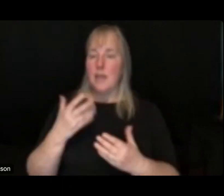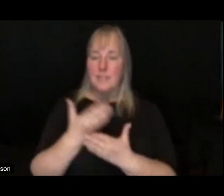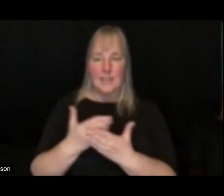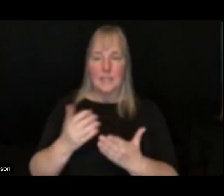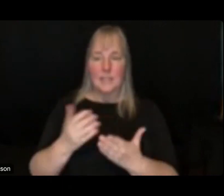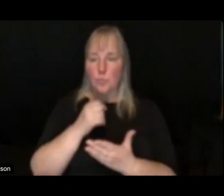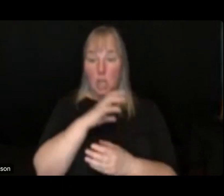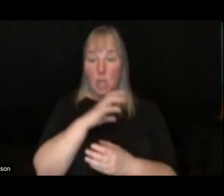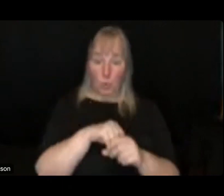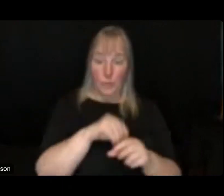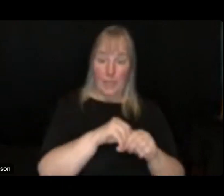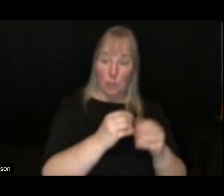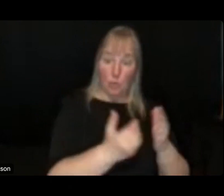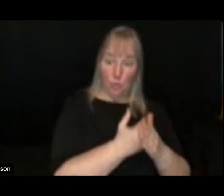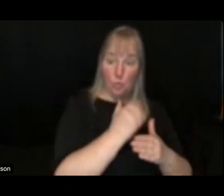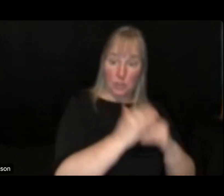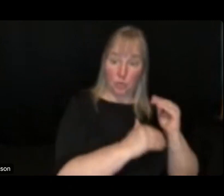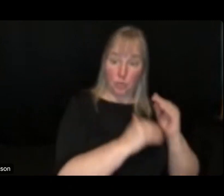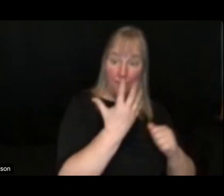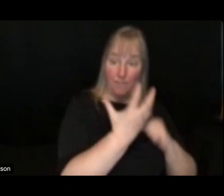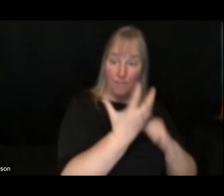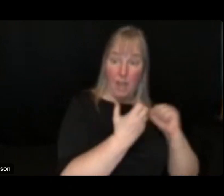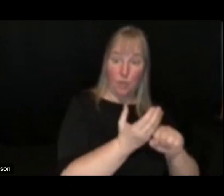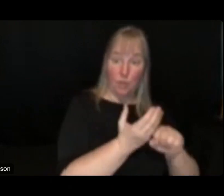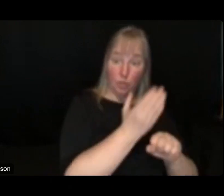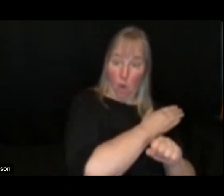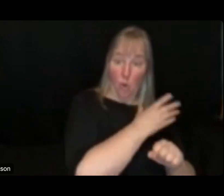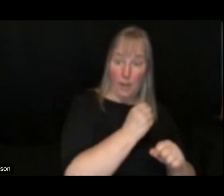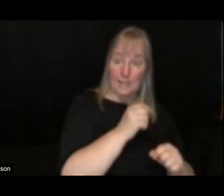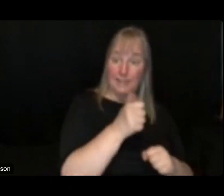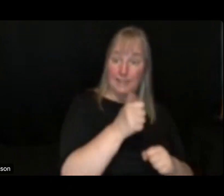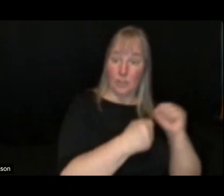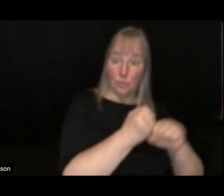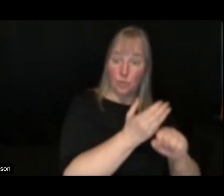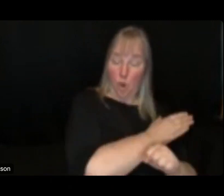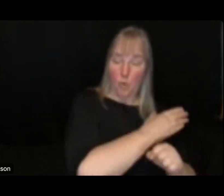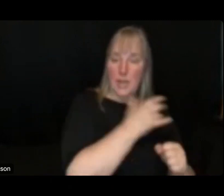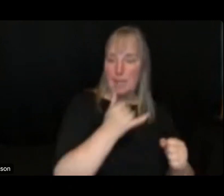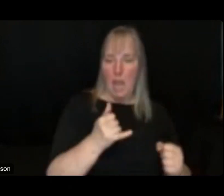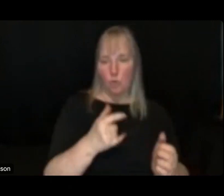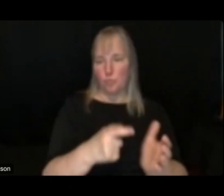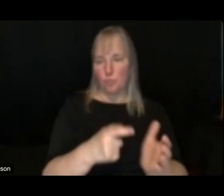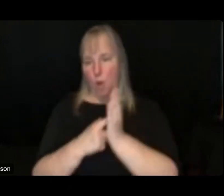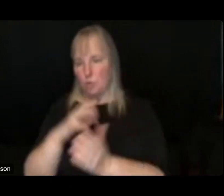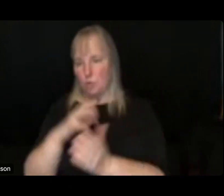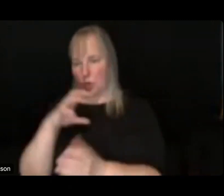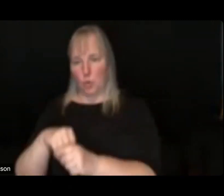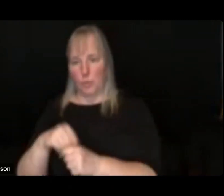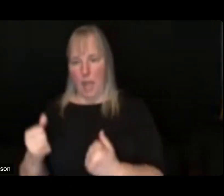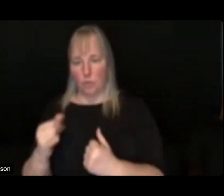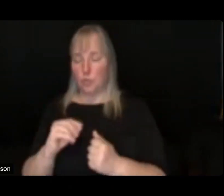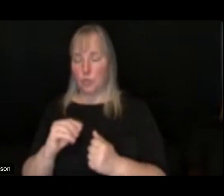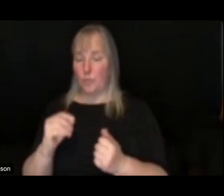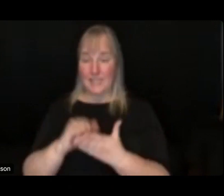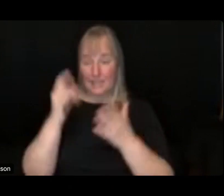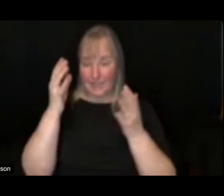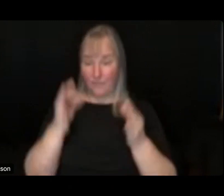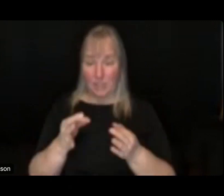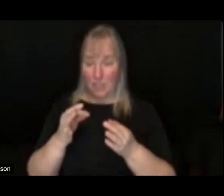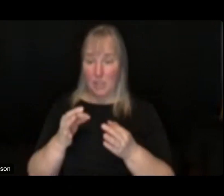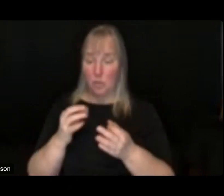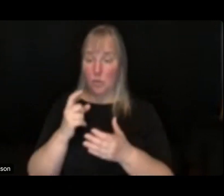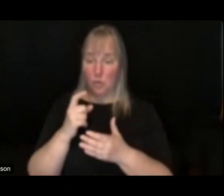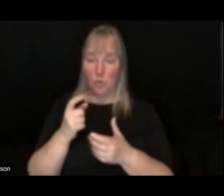in new construction 5 years ago and 10 years ago are now required to be included. So that's definitely driving up the cost of new